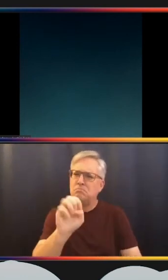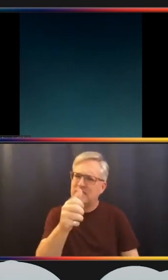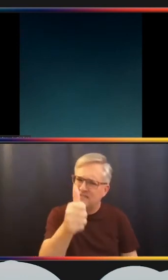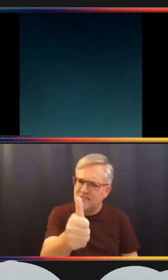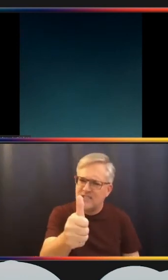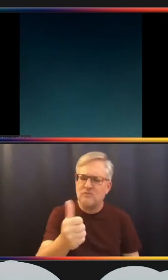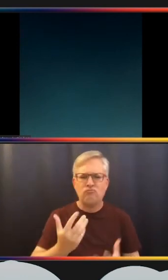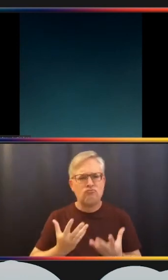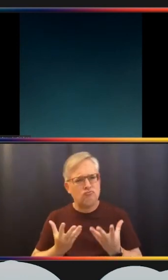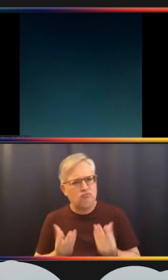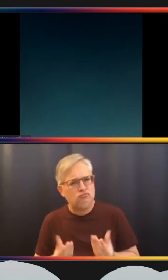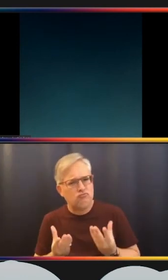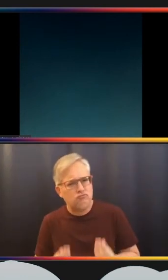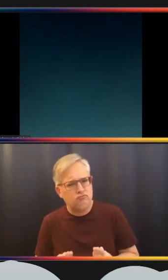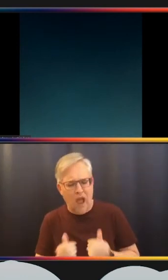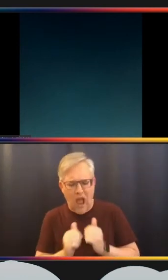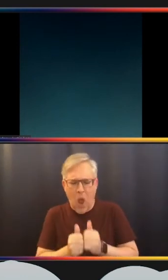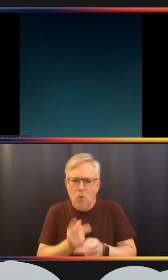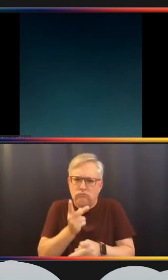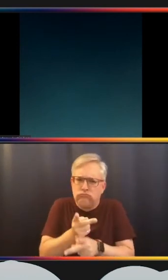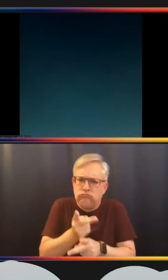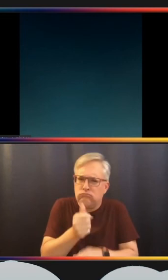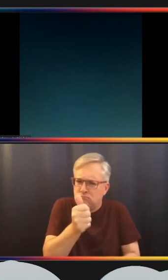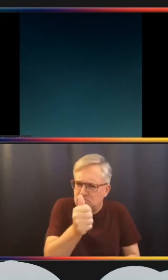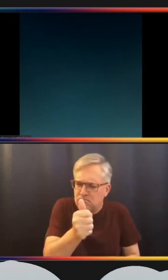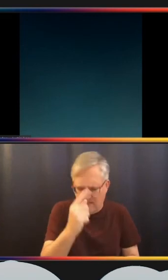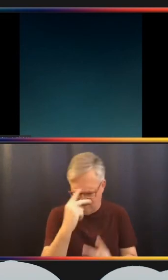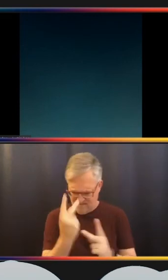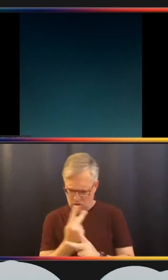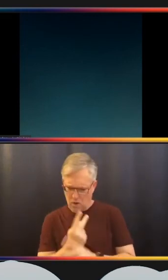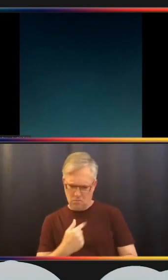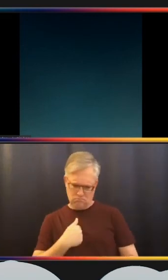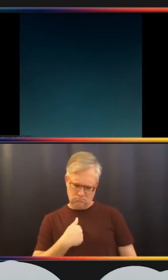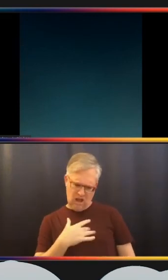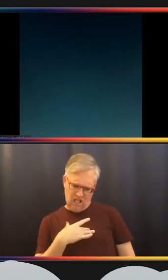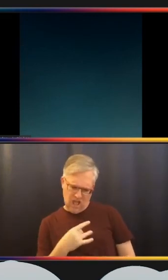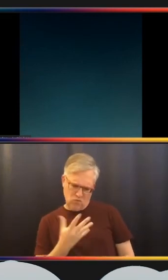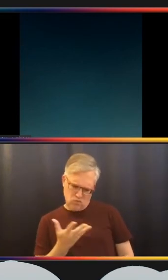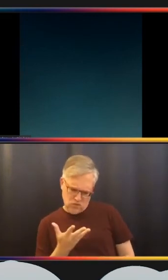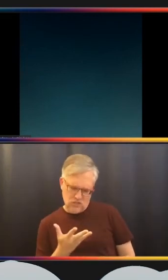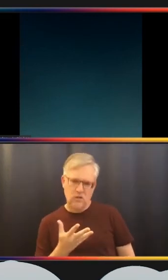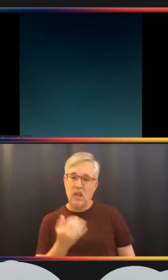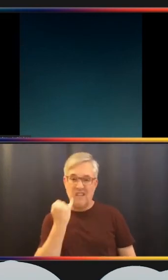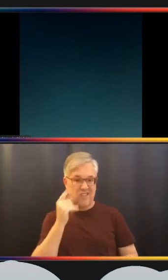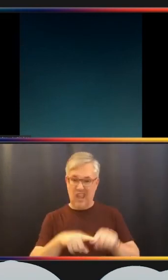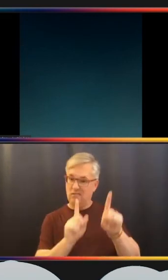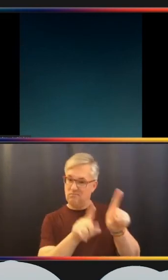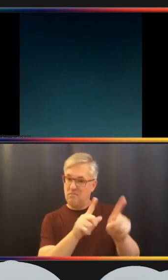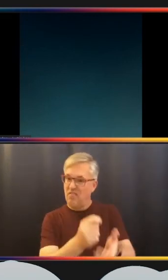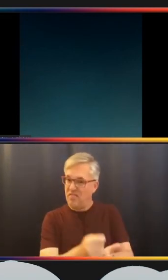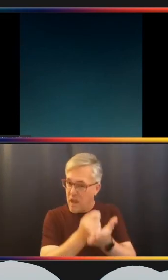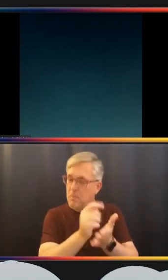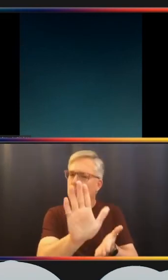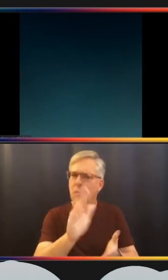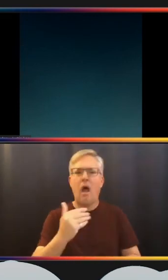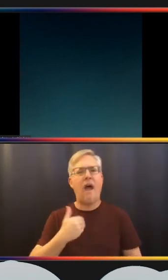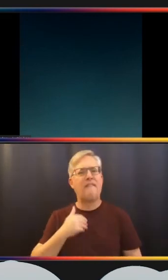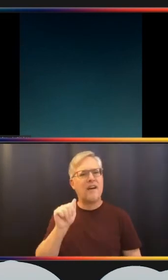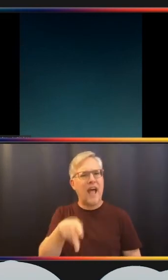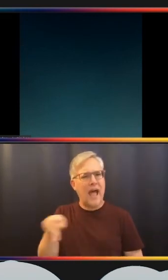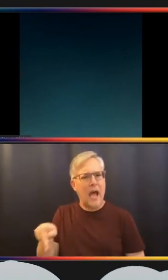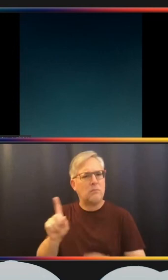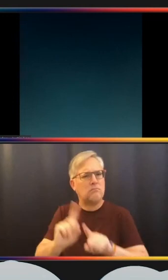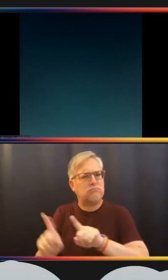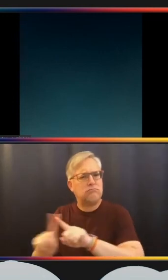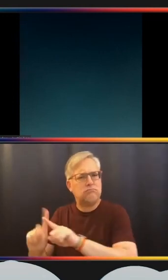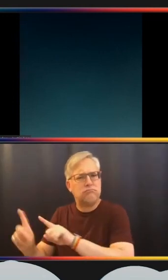you can take to self-soothe is super important. If you can't get therapy, I know there's apps that make it a lot cheaper. I think,